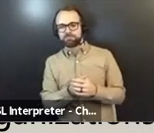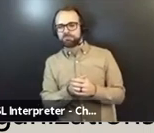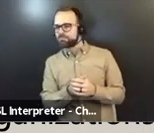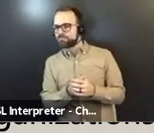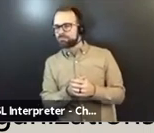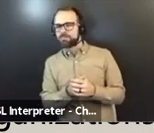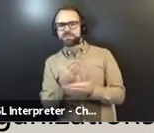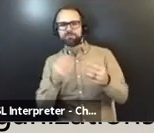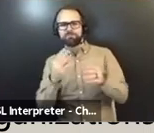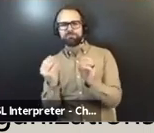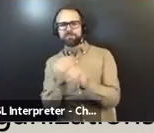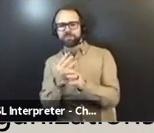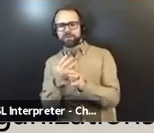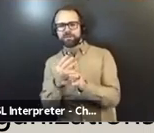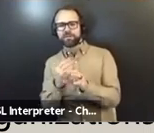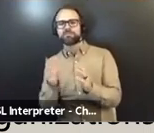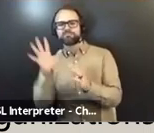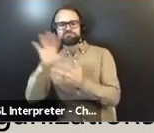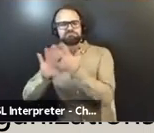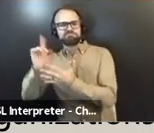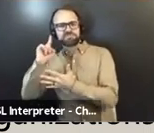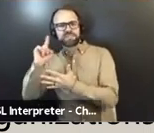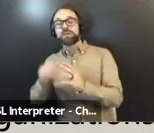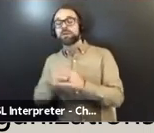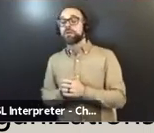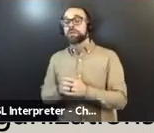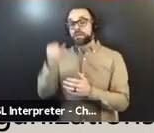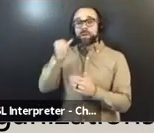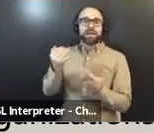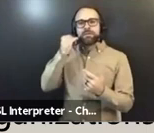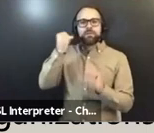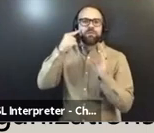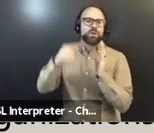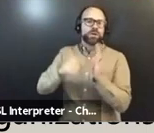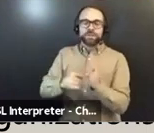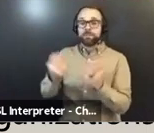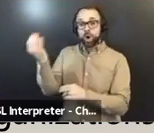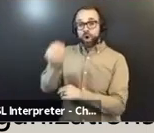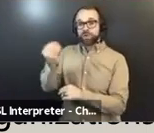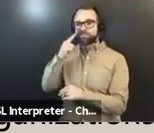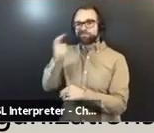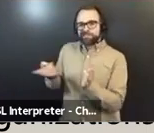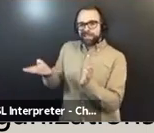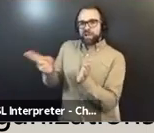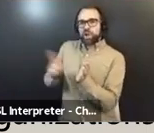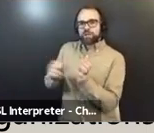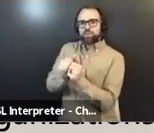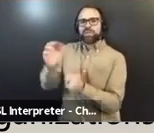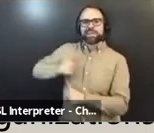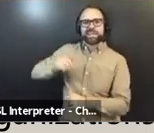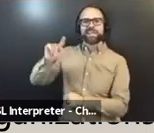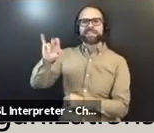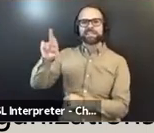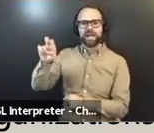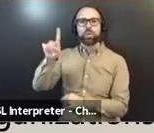yeah, feedback there. So if you're doing that and so let's say I've got a client in Ontario, just landed a contract with Canadian Tire, for example, and it's